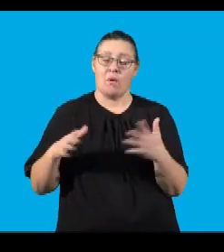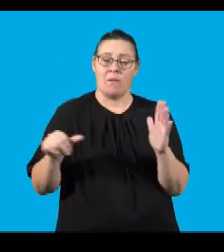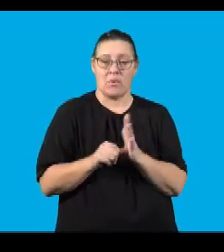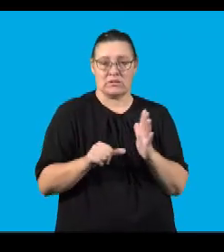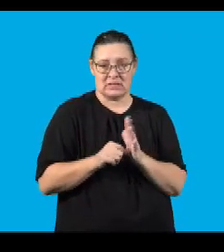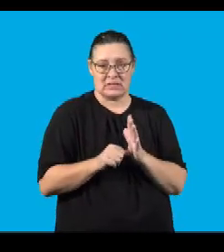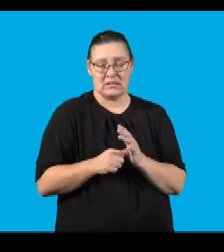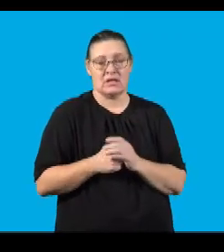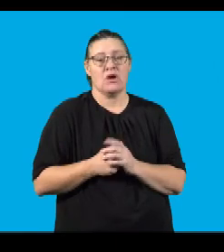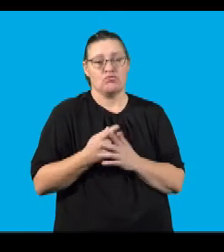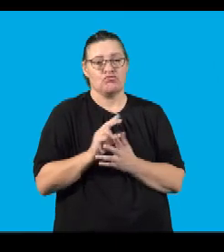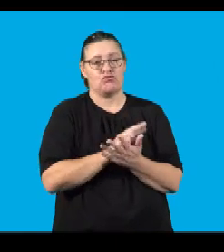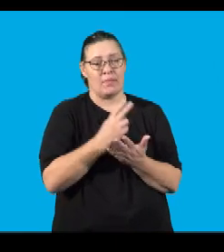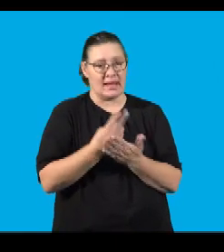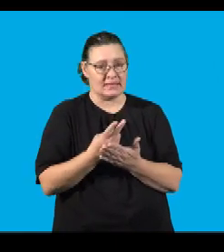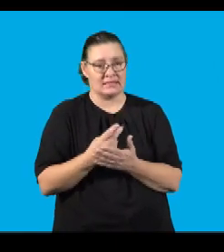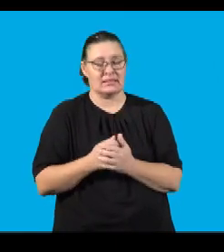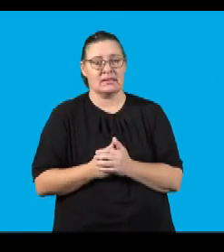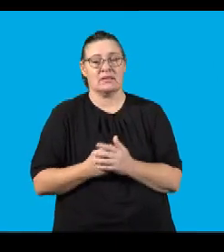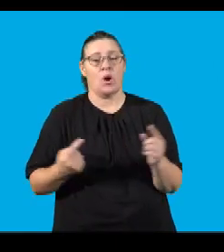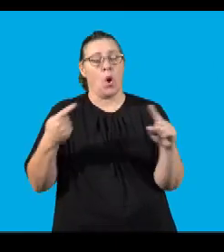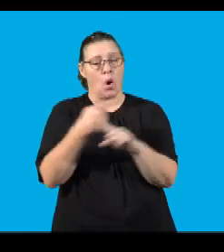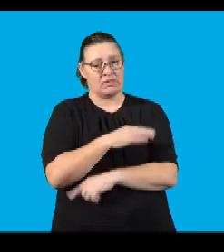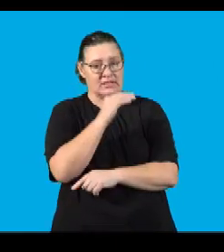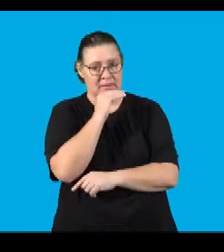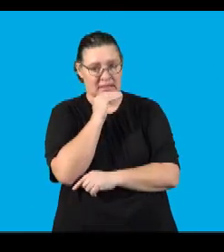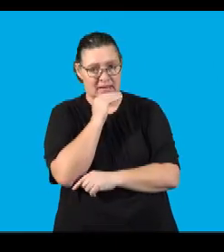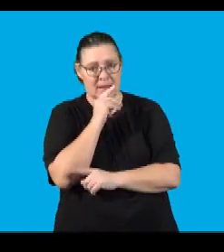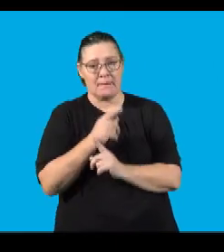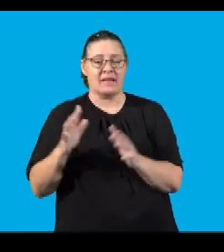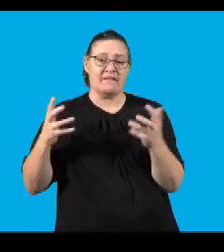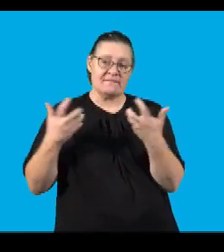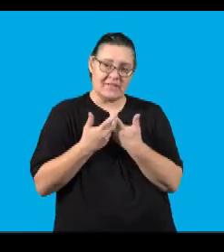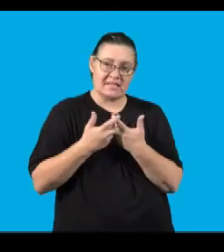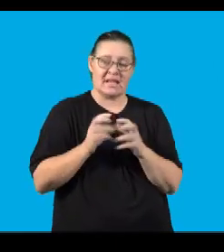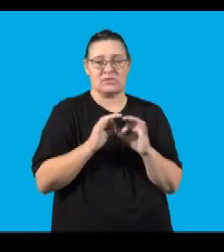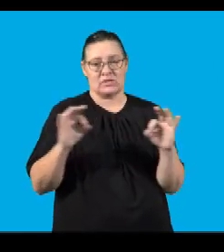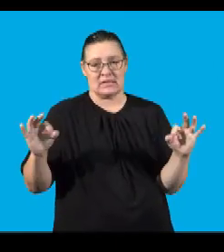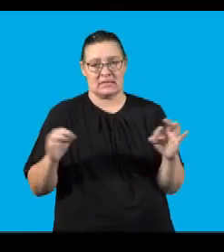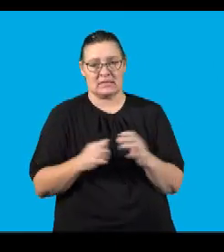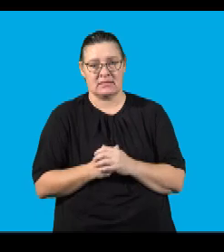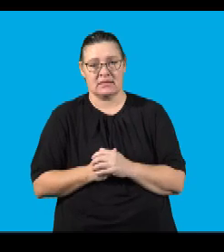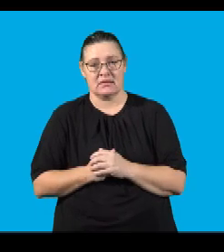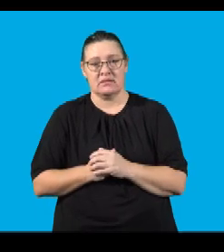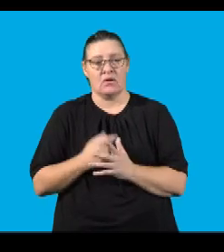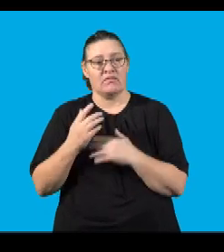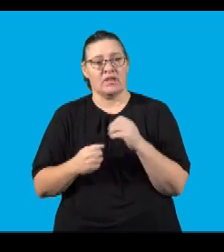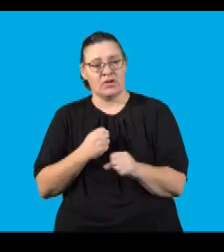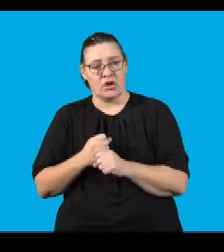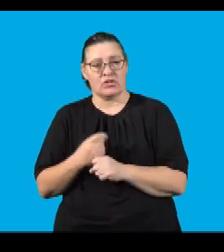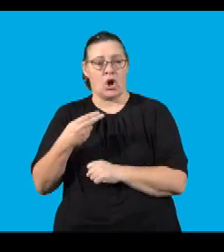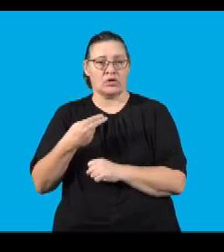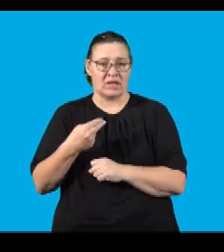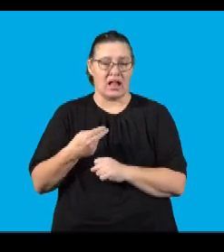important. You replace, of course, an antonym, opposite meaning, but it must fit into the sentence. Over the years,